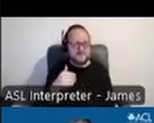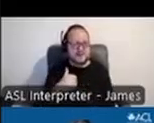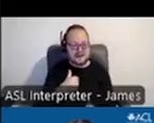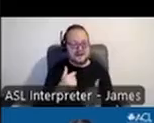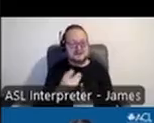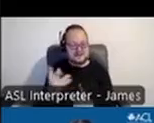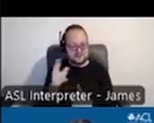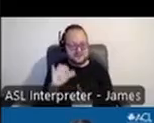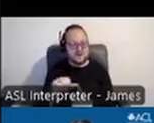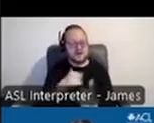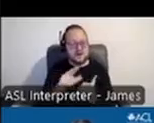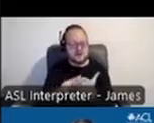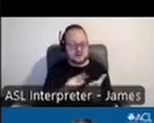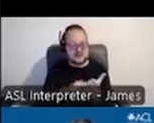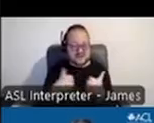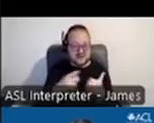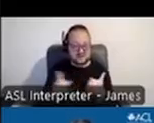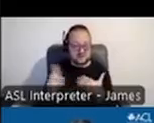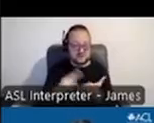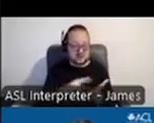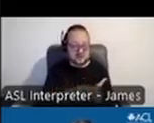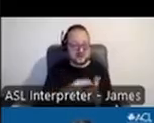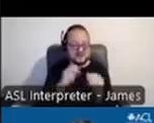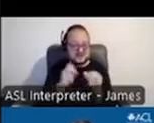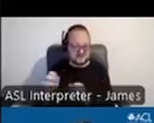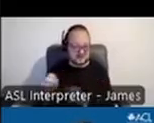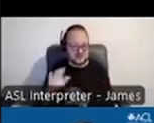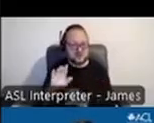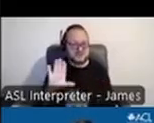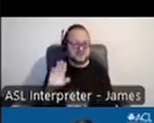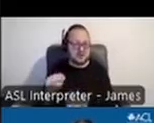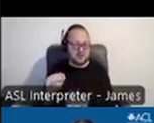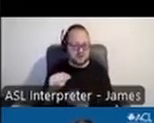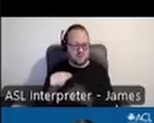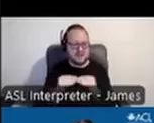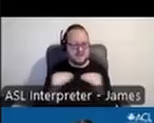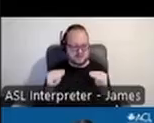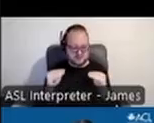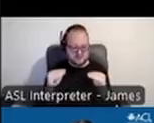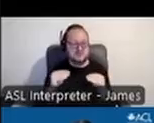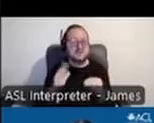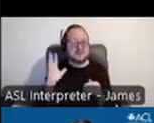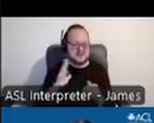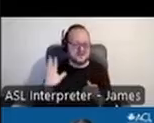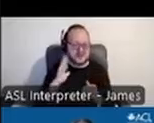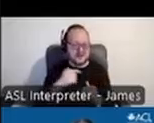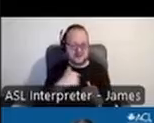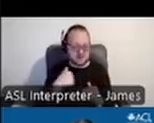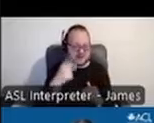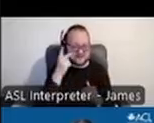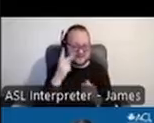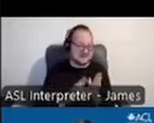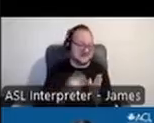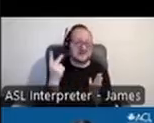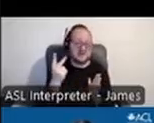those contracts at an individual CBO level. But like I said in the past slide, we've seen a doubling of